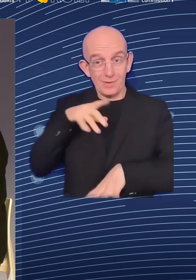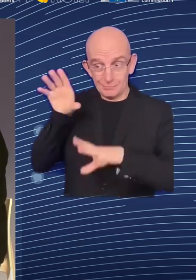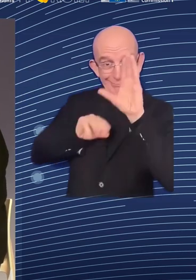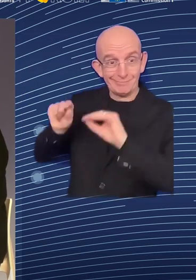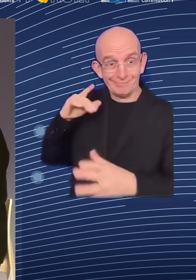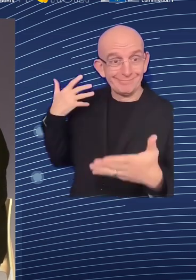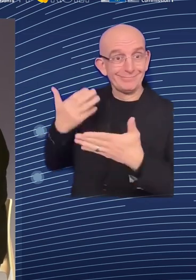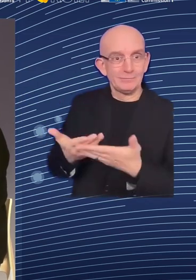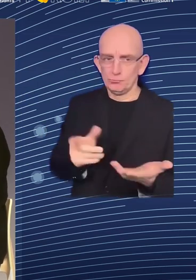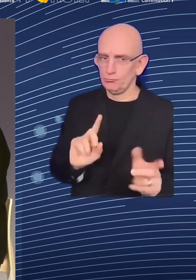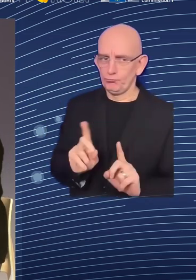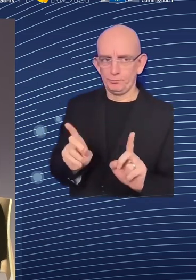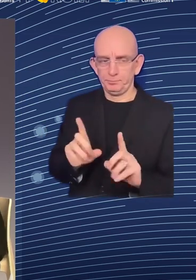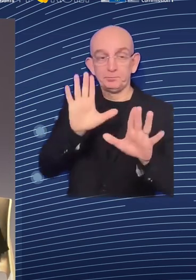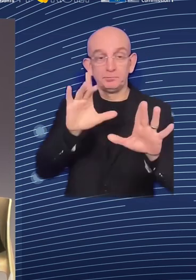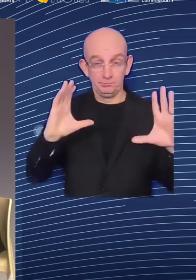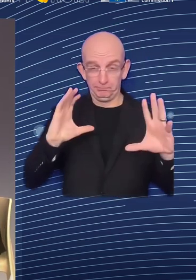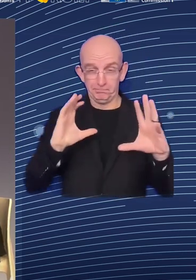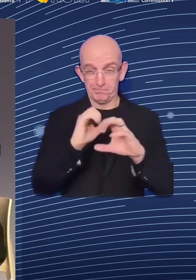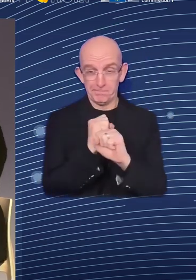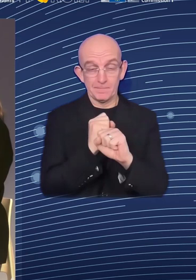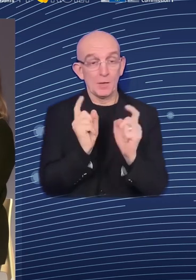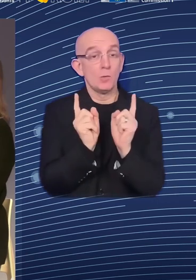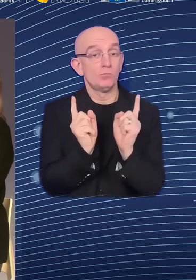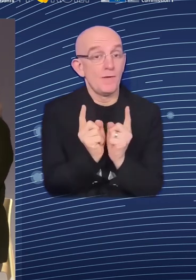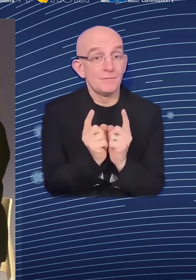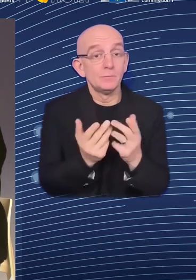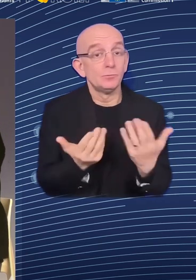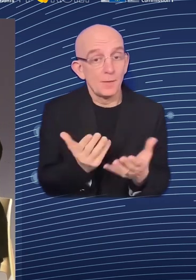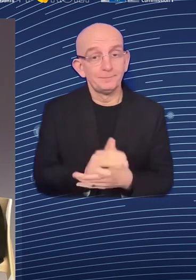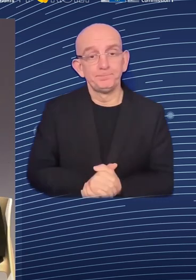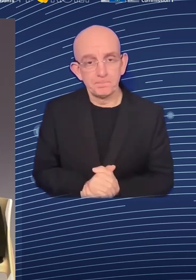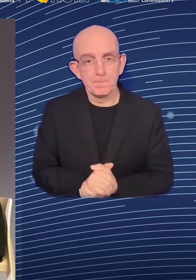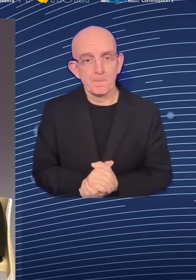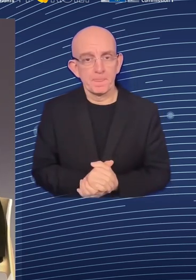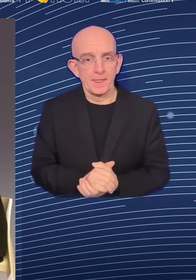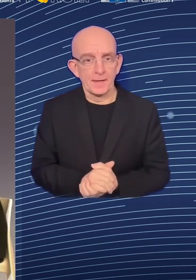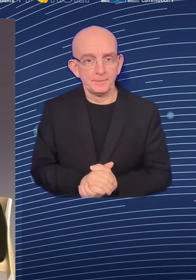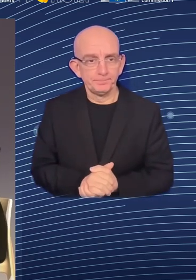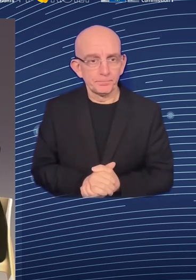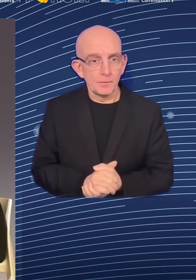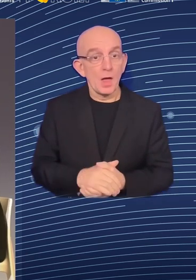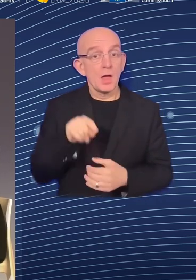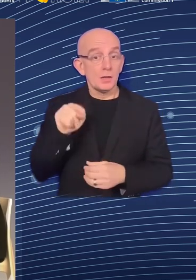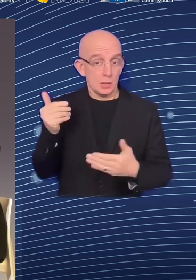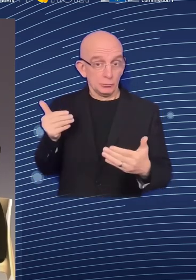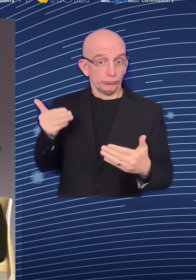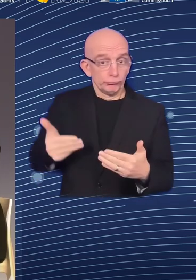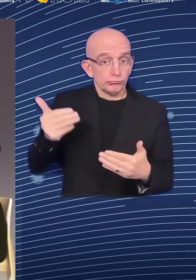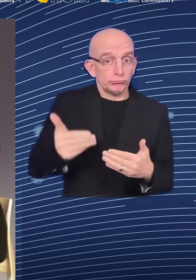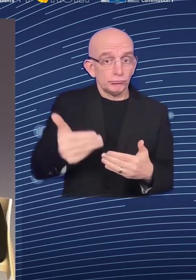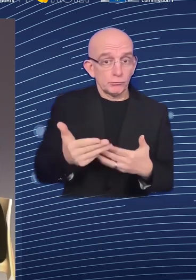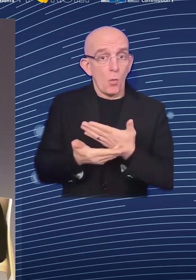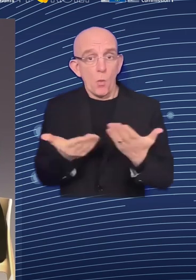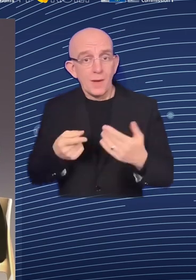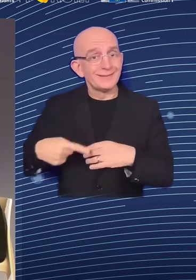of changes and modifications to the traditional curricula or the traditional teaching methodologies that had to be put in place, I'm guessing,